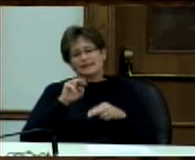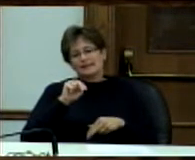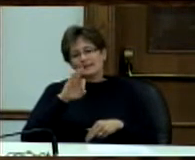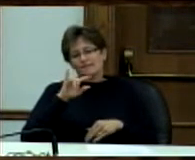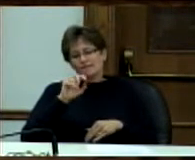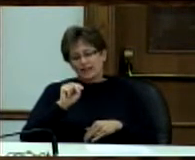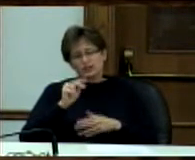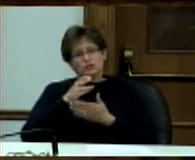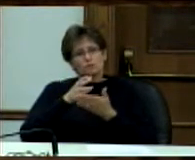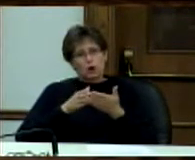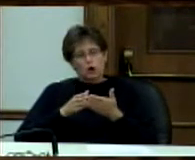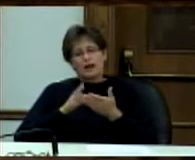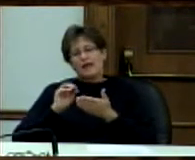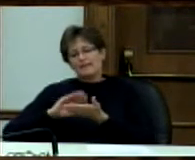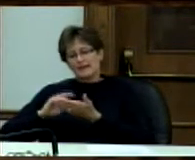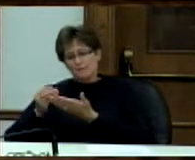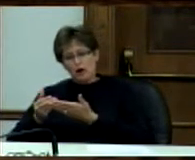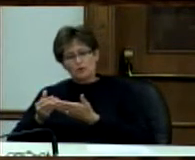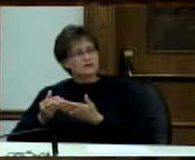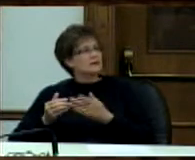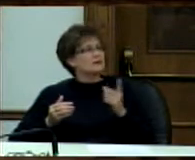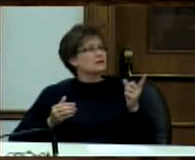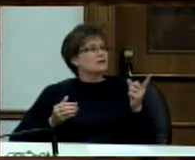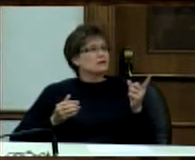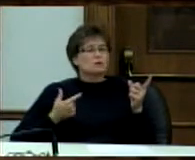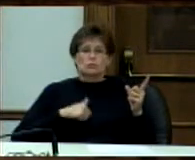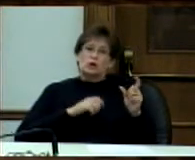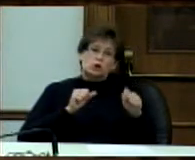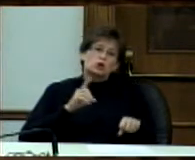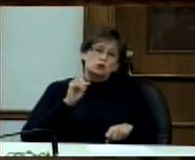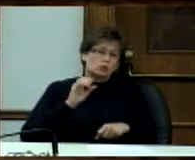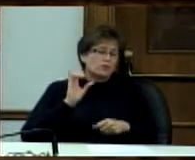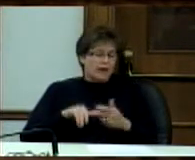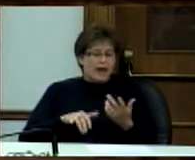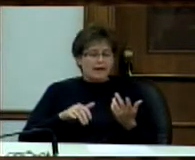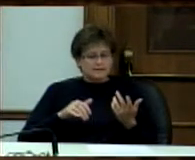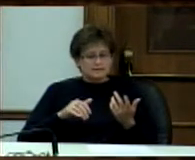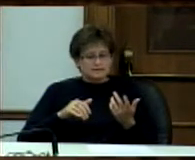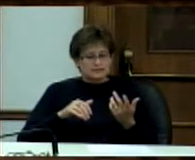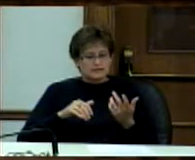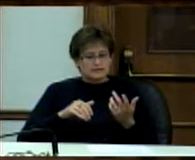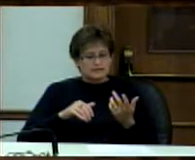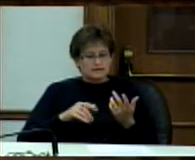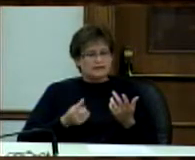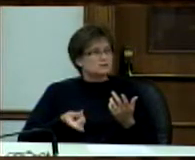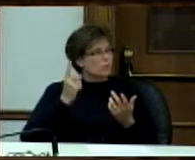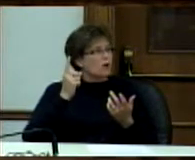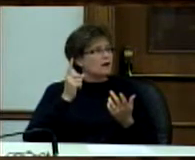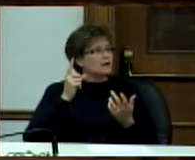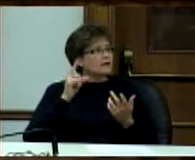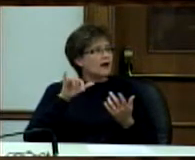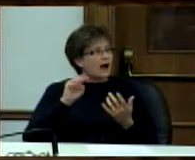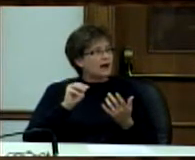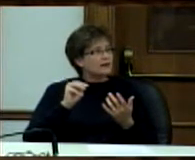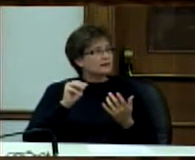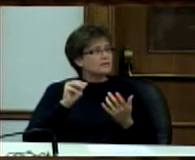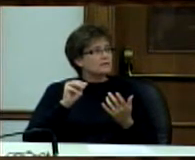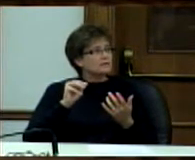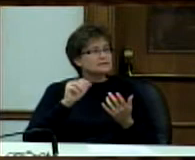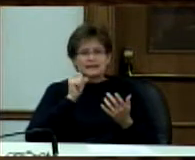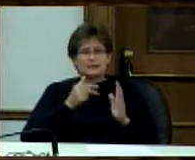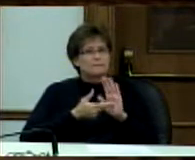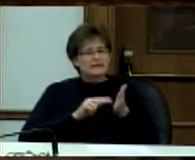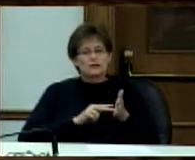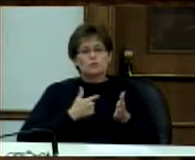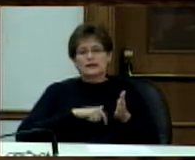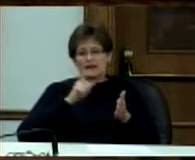piece, and the amount. I don't see any reason we couldn't do that. So the fact that it's one item here on the agenda does not